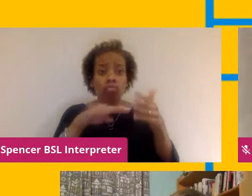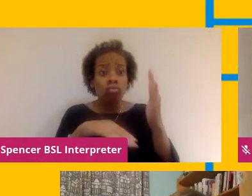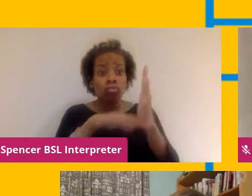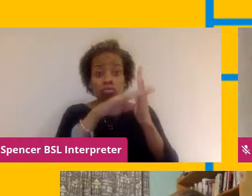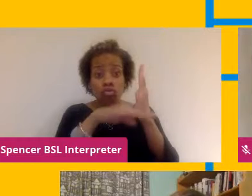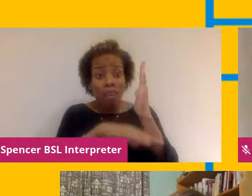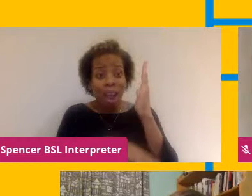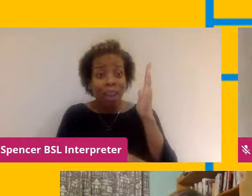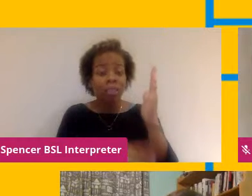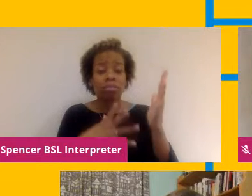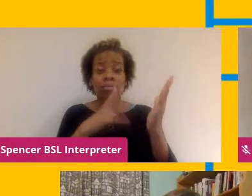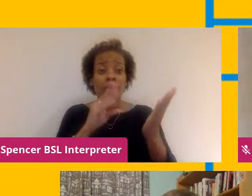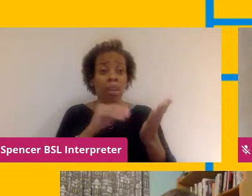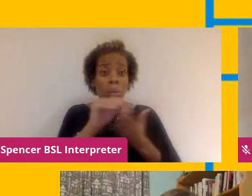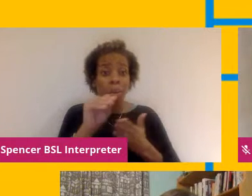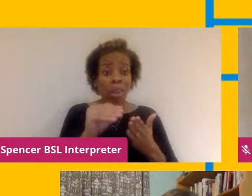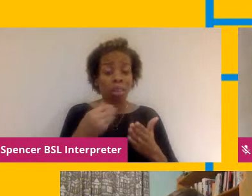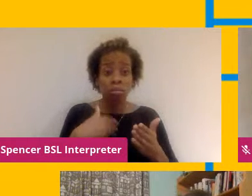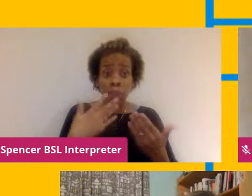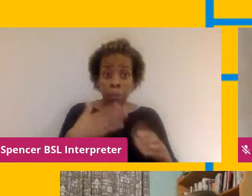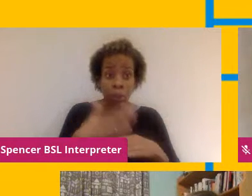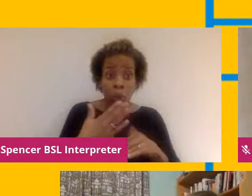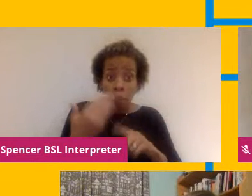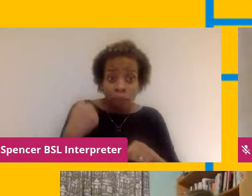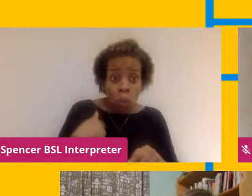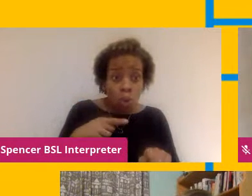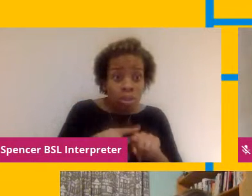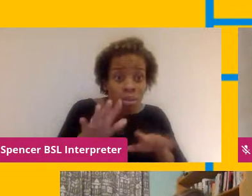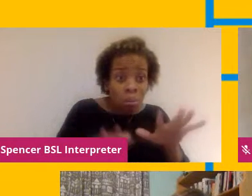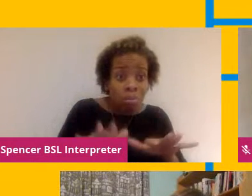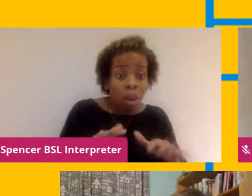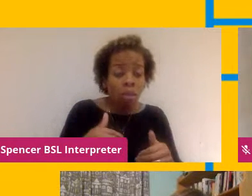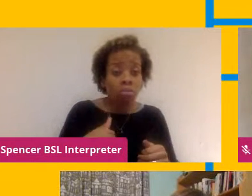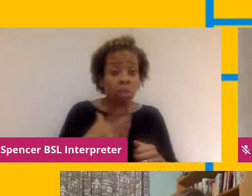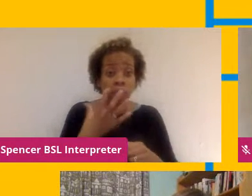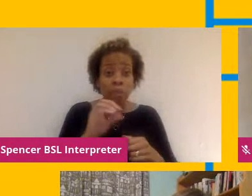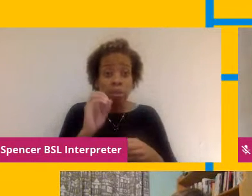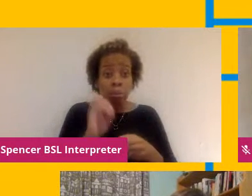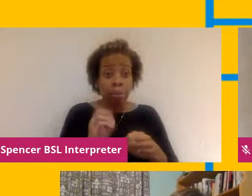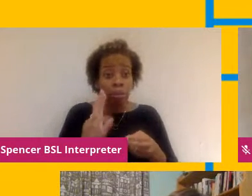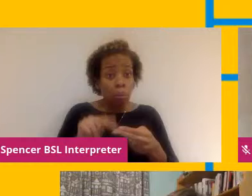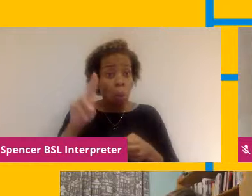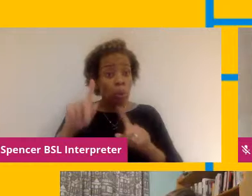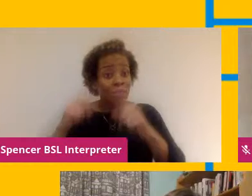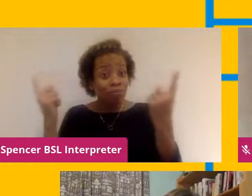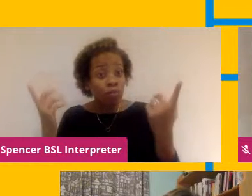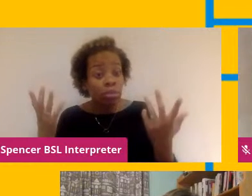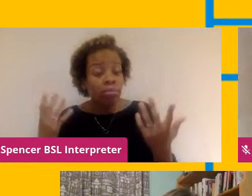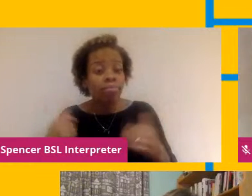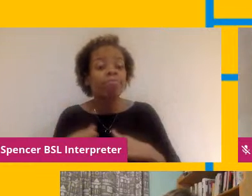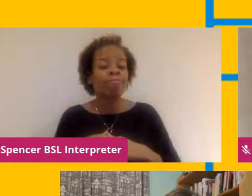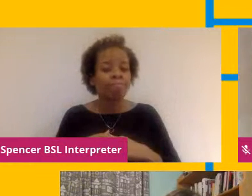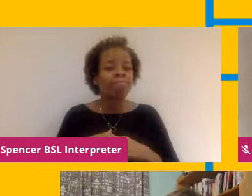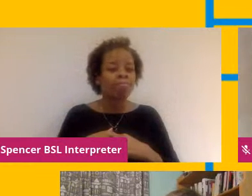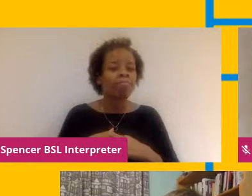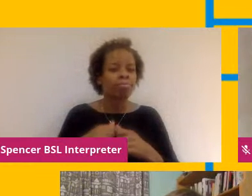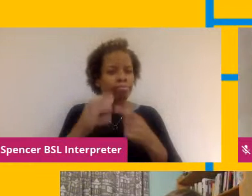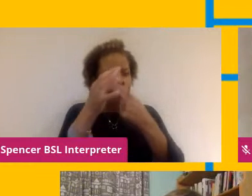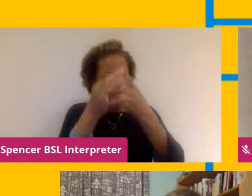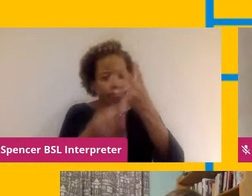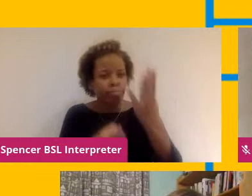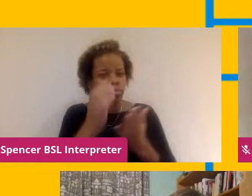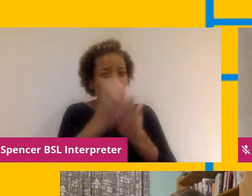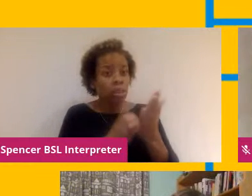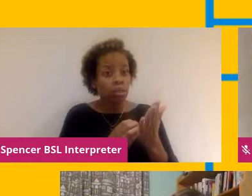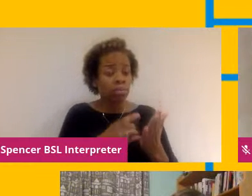work that you've done previously, and we're back into this. Is it 50% more or more of your old job? And is it something you're